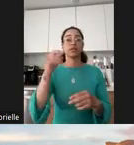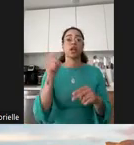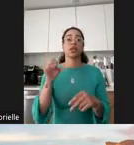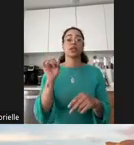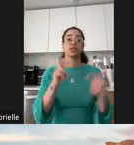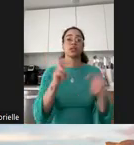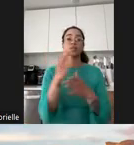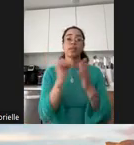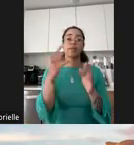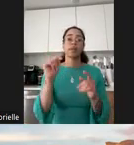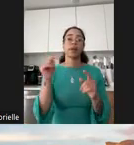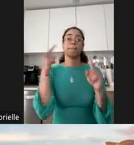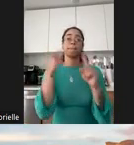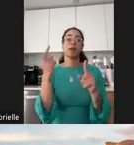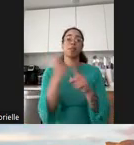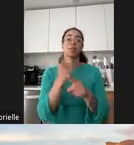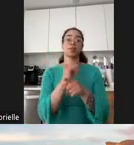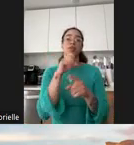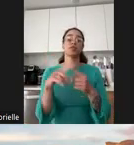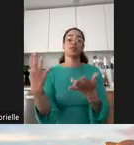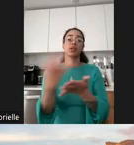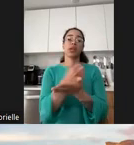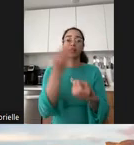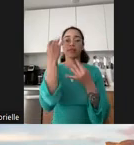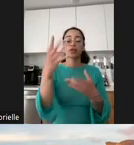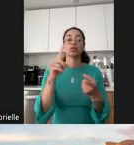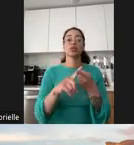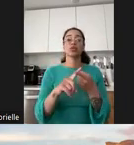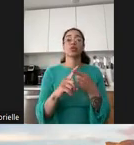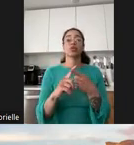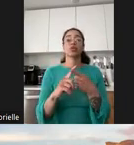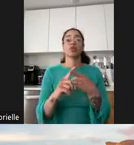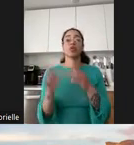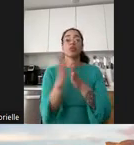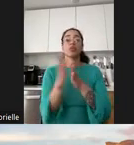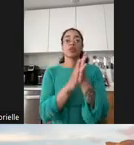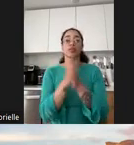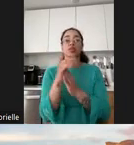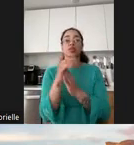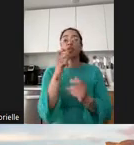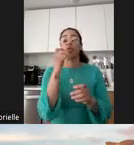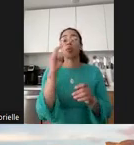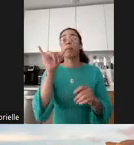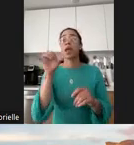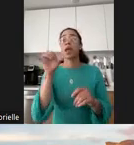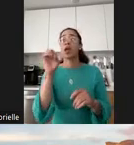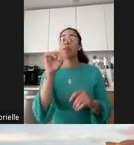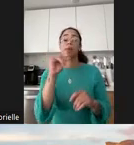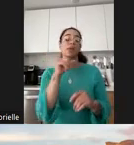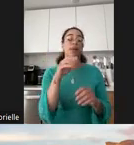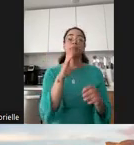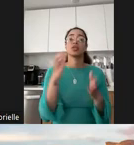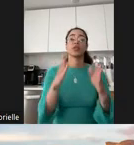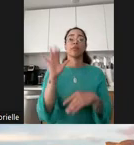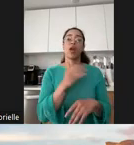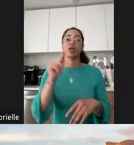particular survey is to gather information from participants who may or may not be served by our AAA partners, also known as our Area Agency